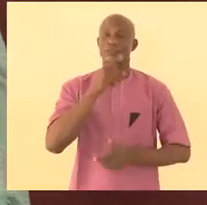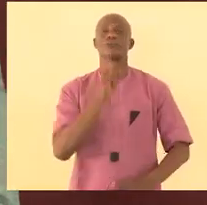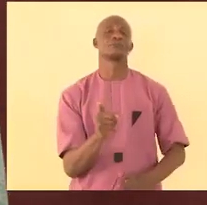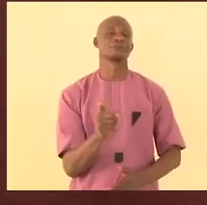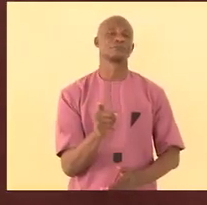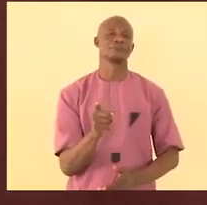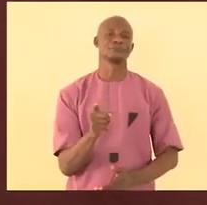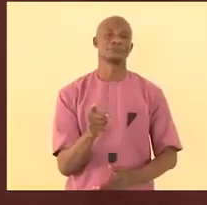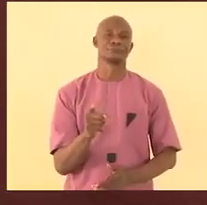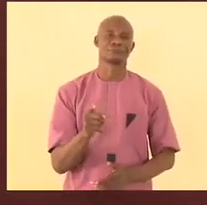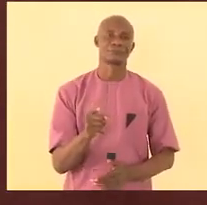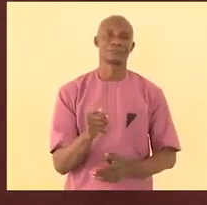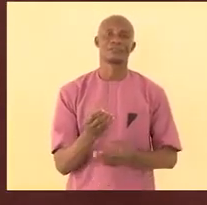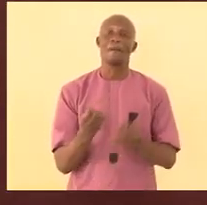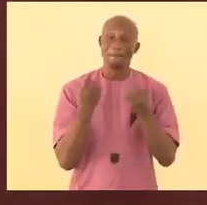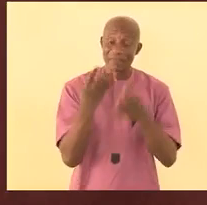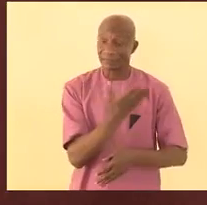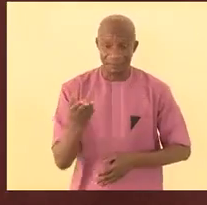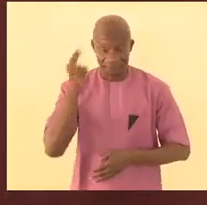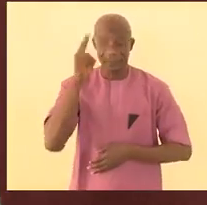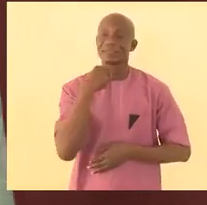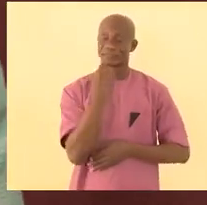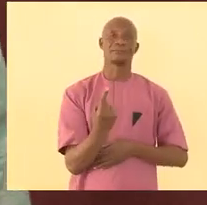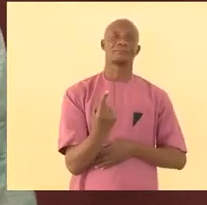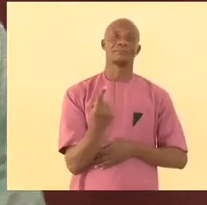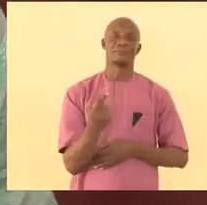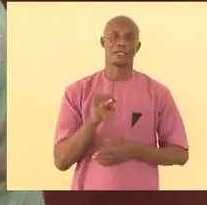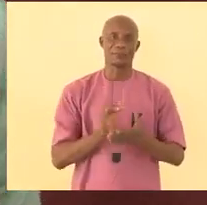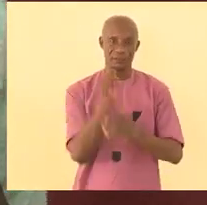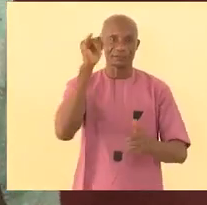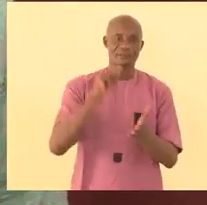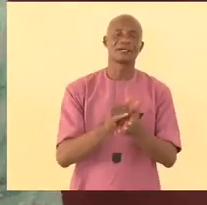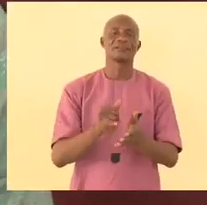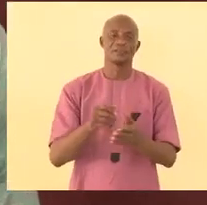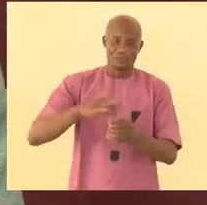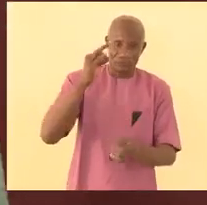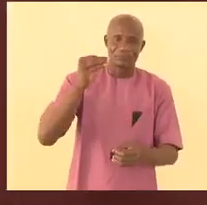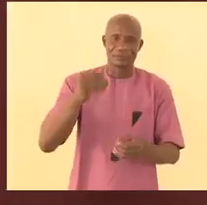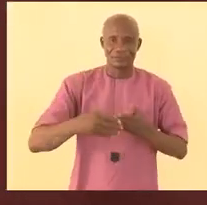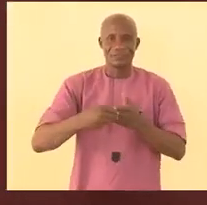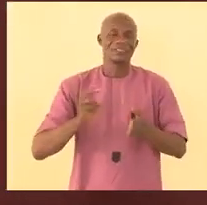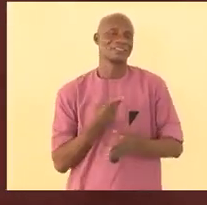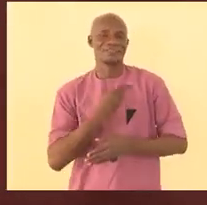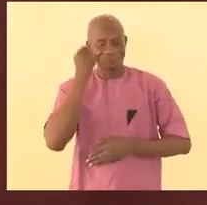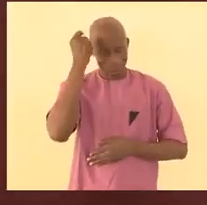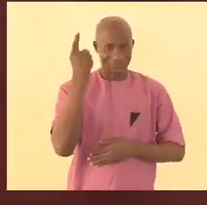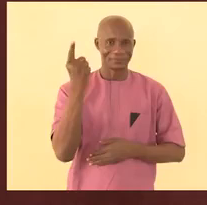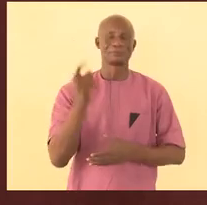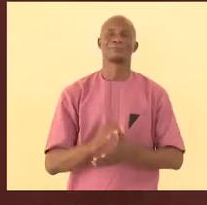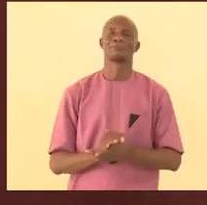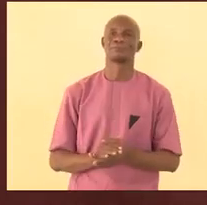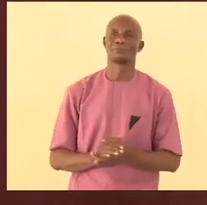truth. There are so many things he said. Father, I want to believe that the Holy Spirit will lead you to tell us more about it. But